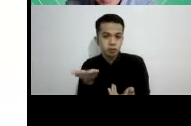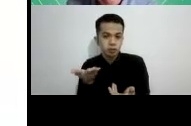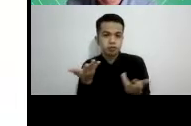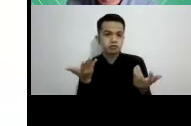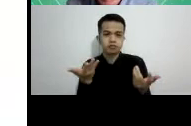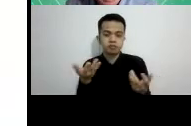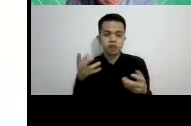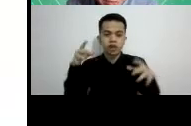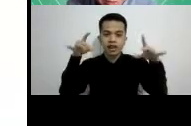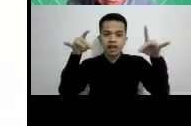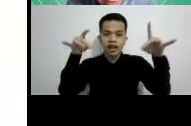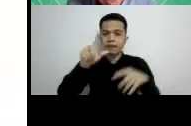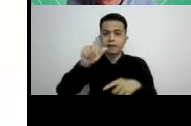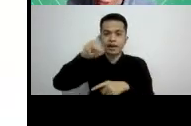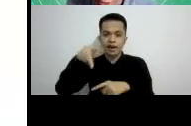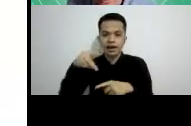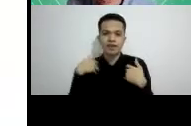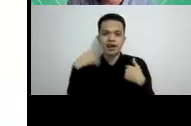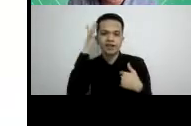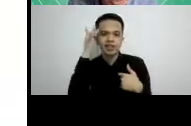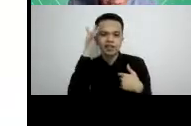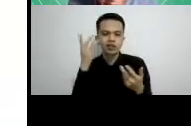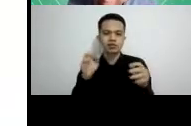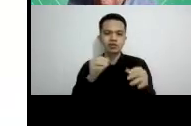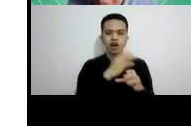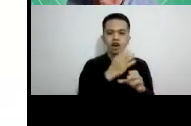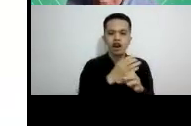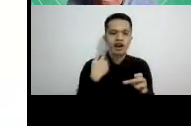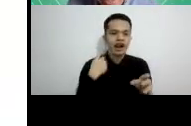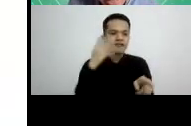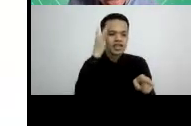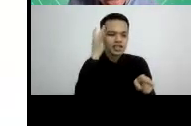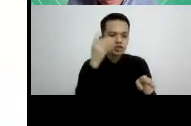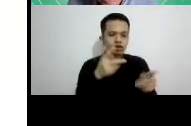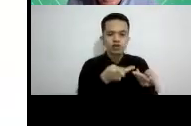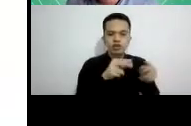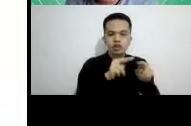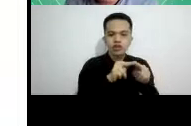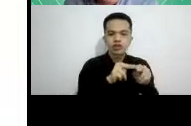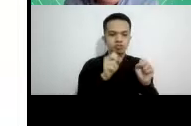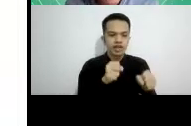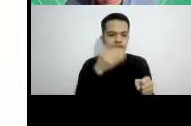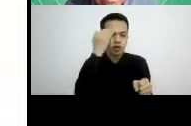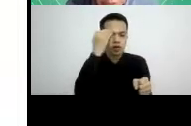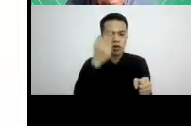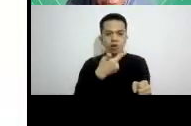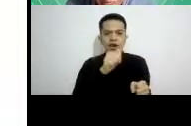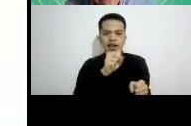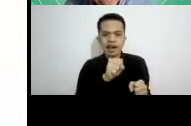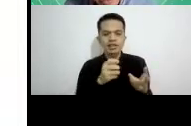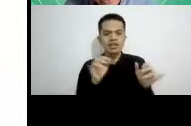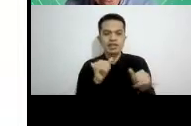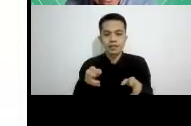street lamps, which have light sensors, a car, which has a positioning sensor and can monitor its gas output, even the roads, which